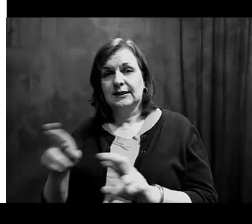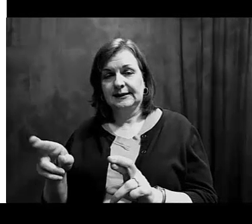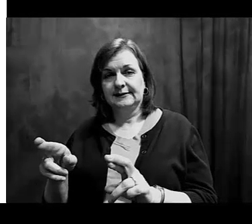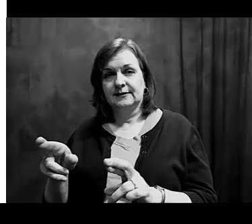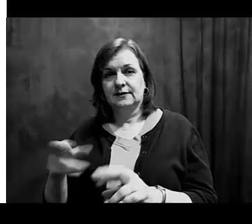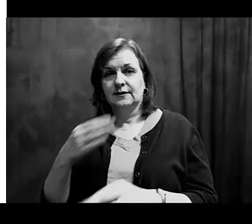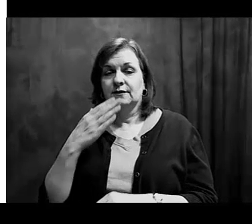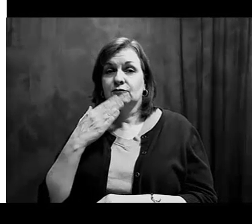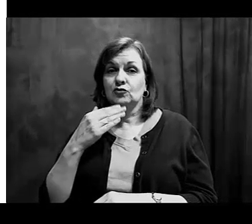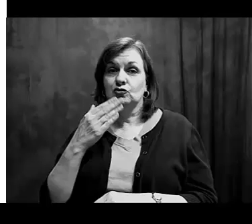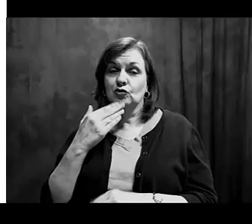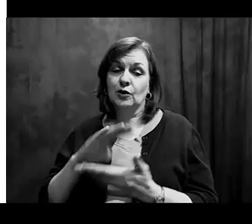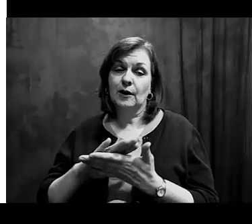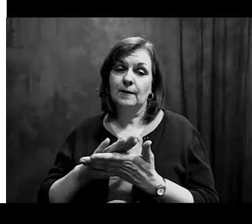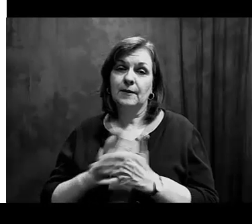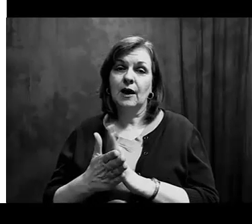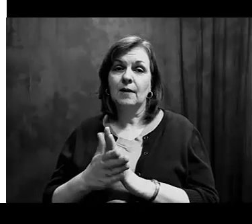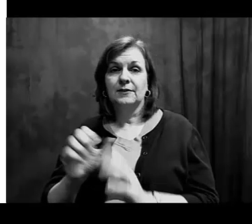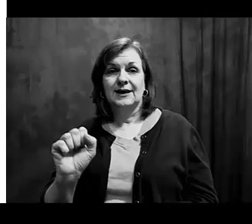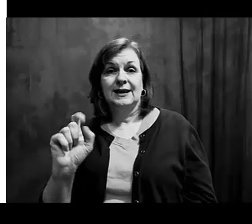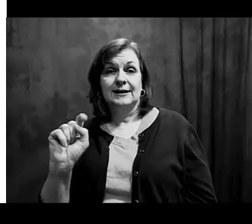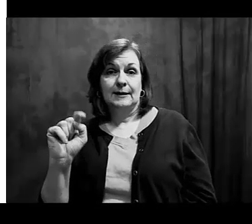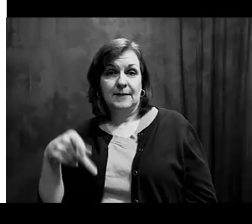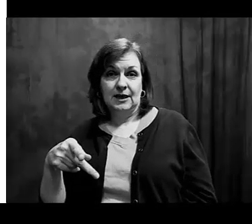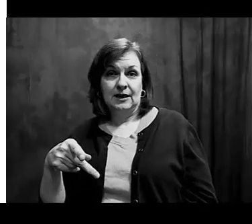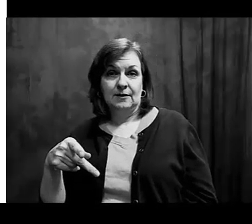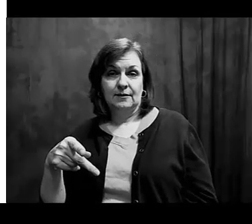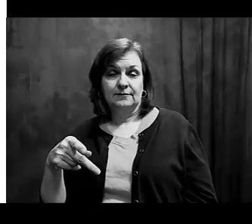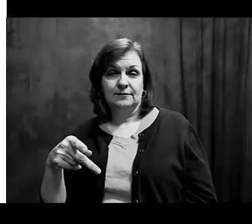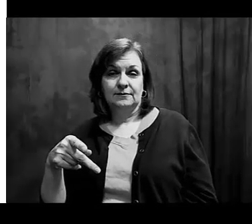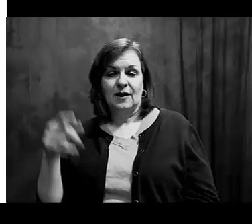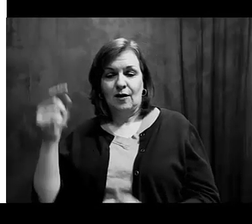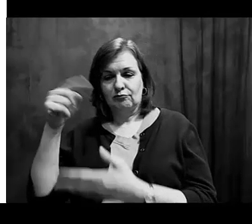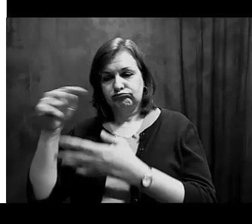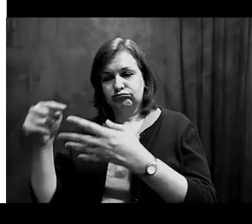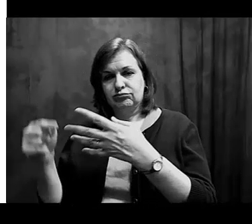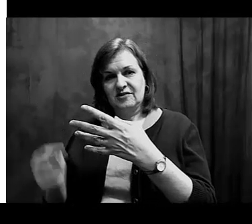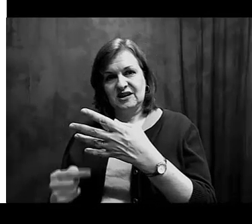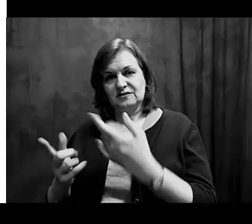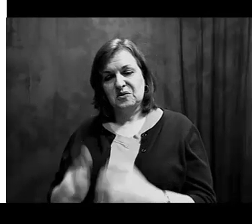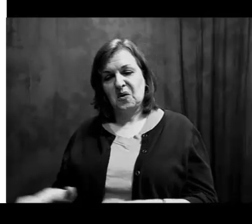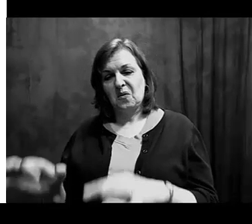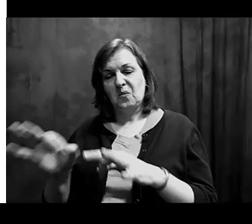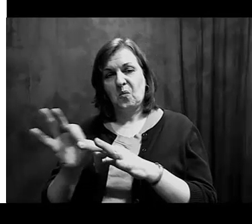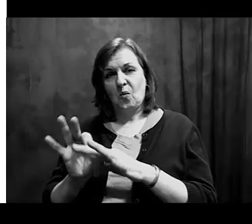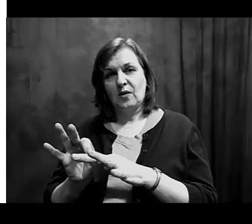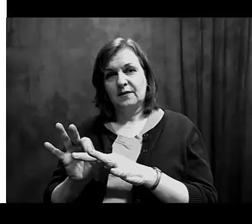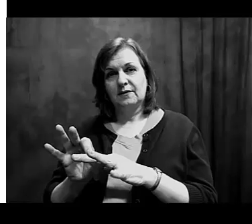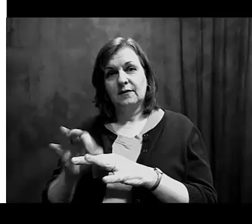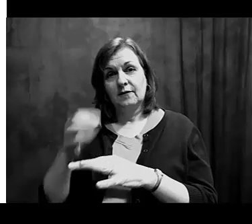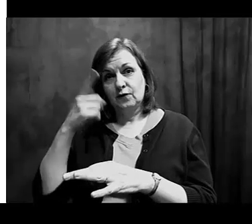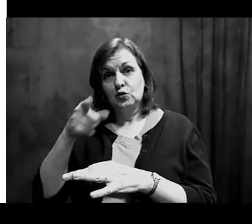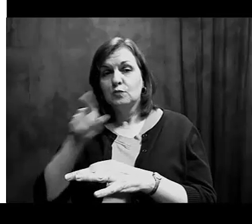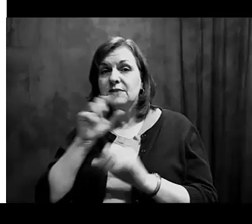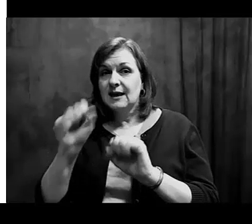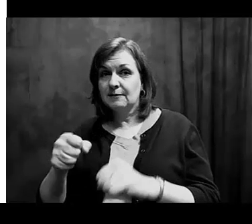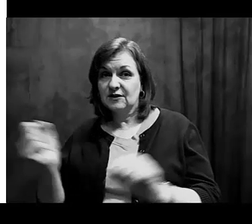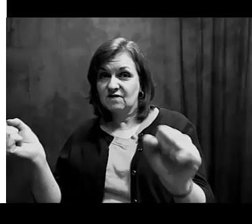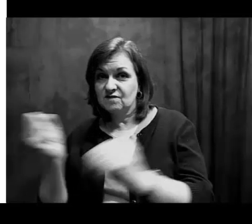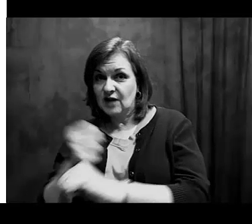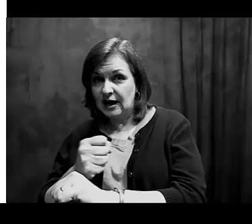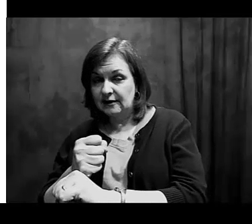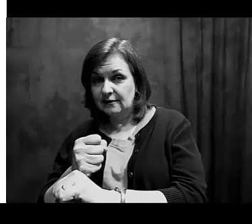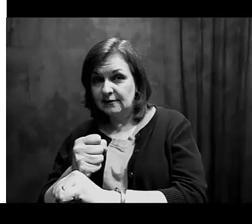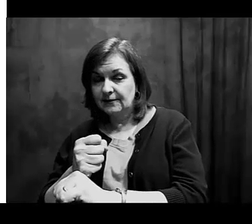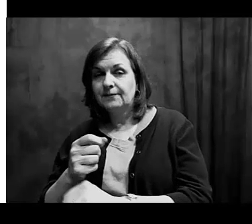Stimulating glucose release, so we're going to increase sugar to ATP conversion. All these things are